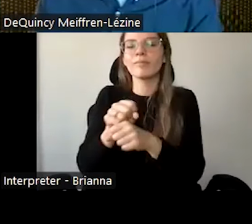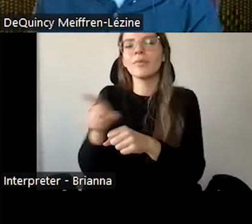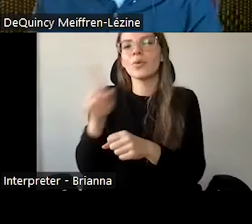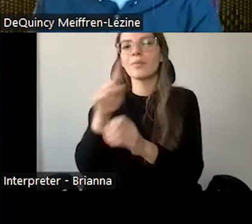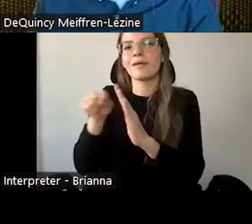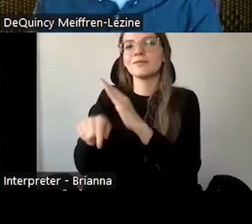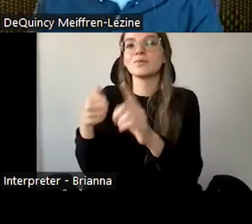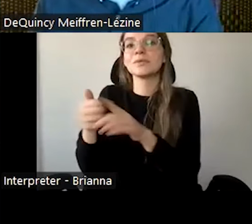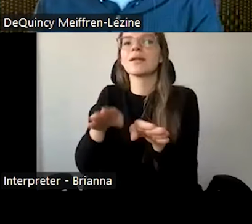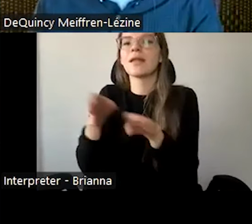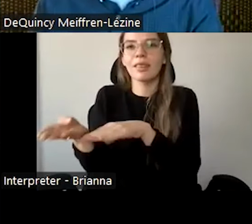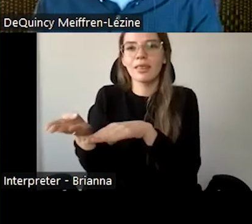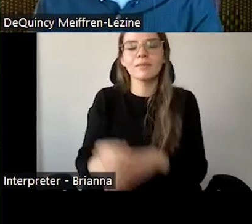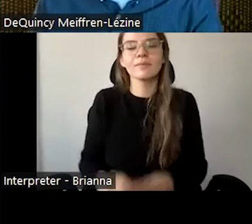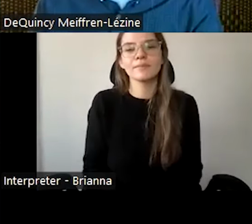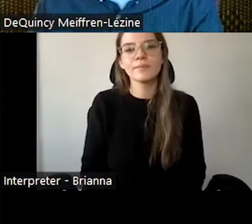attempt.